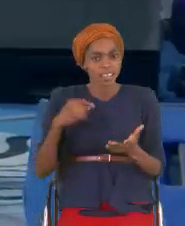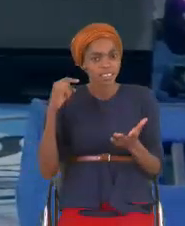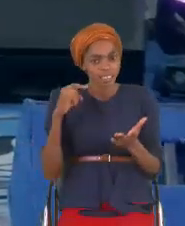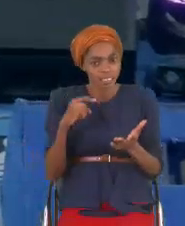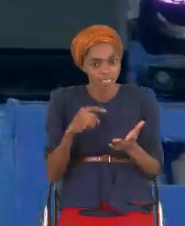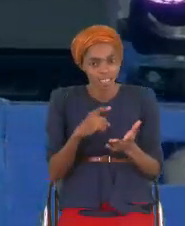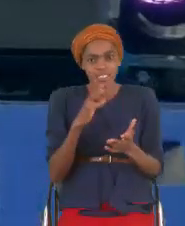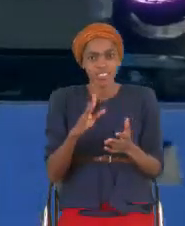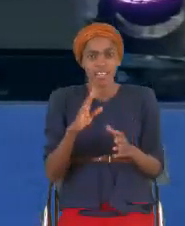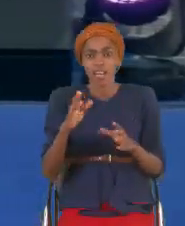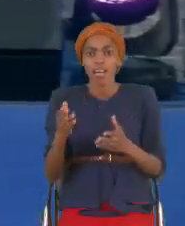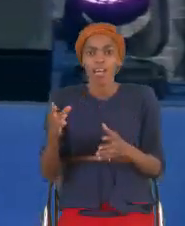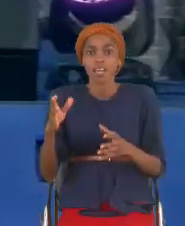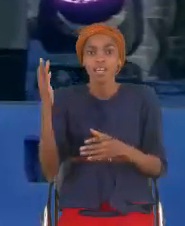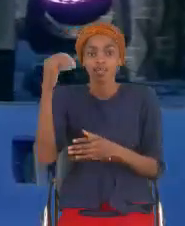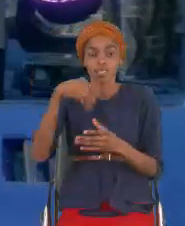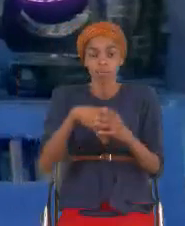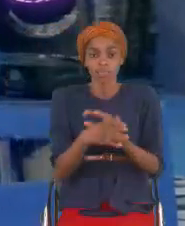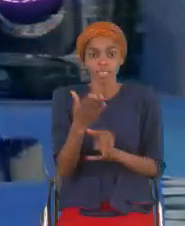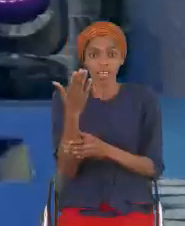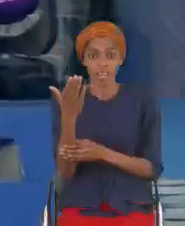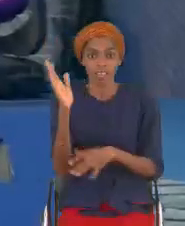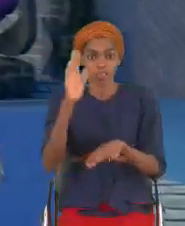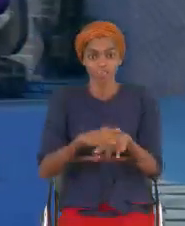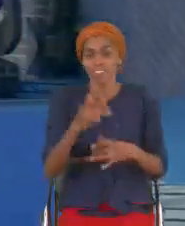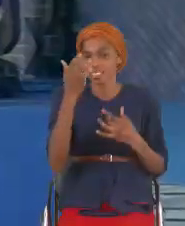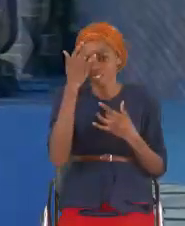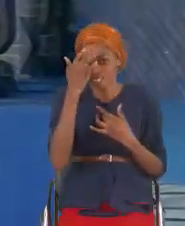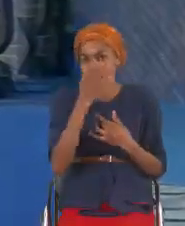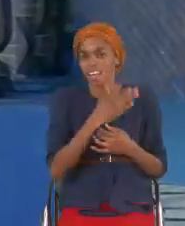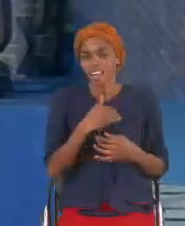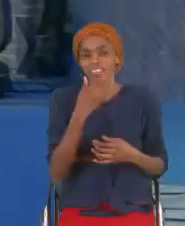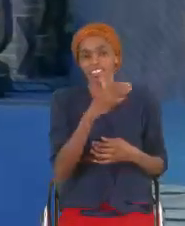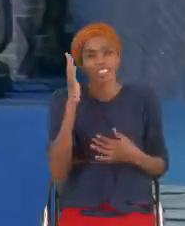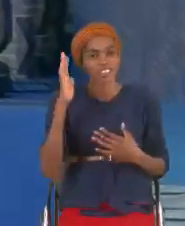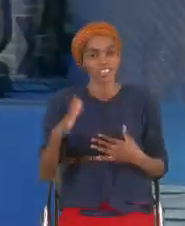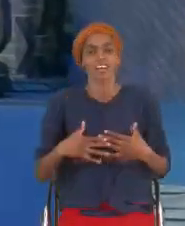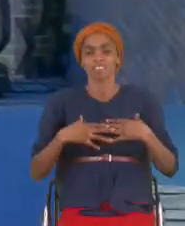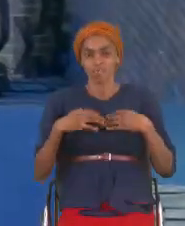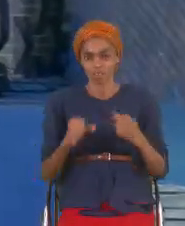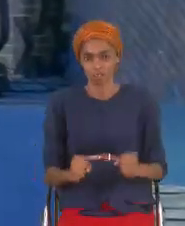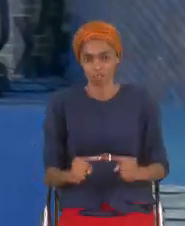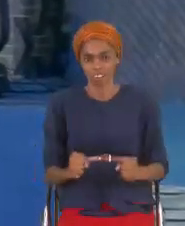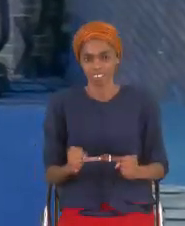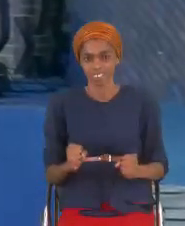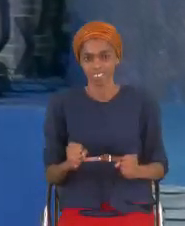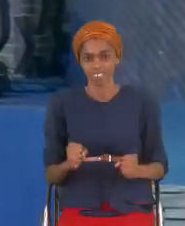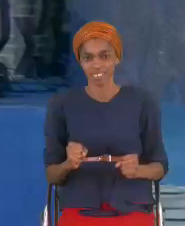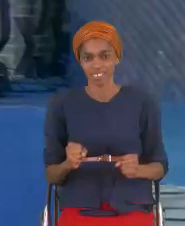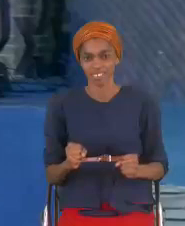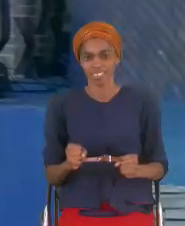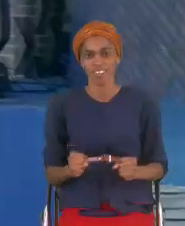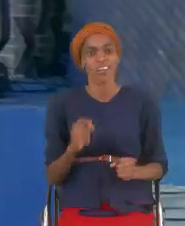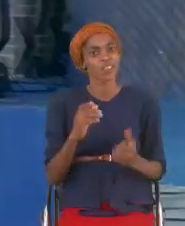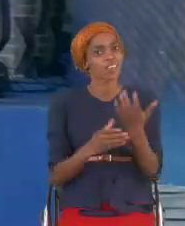lay hands on the sick, and they shall recover. The